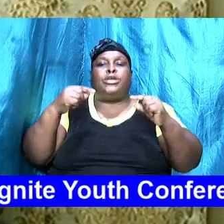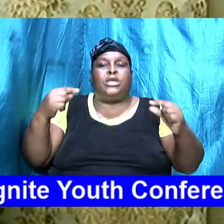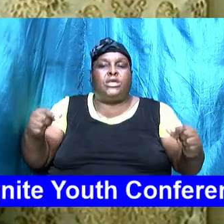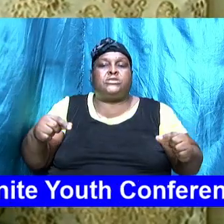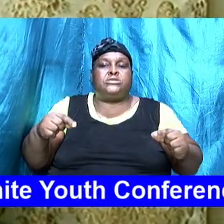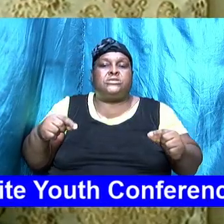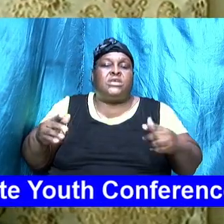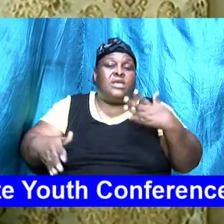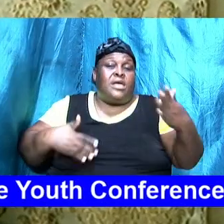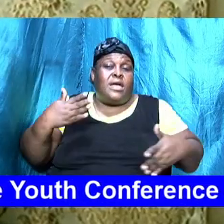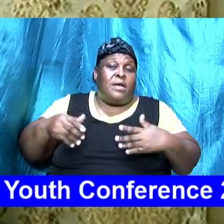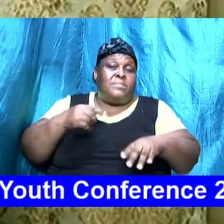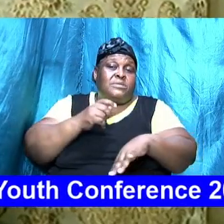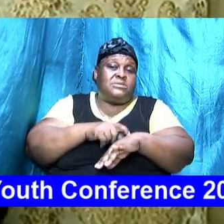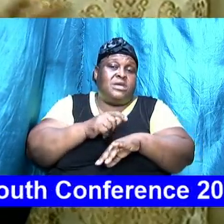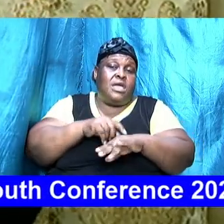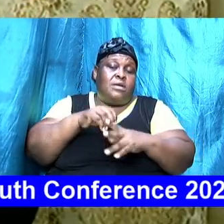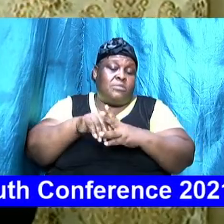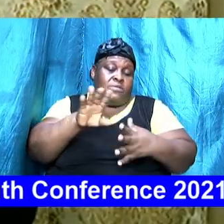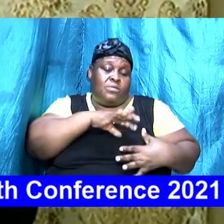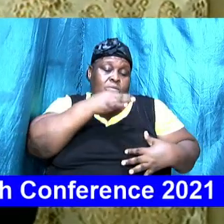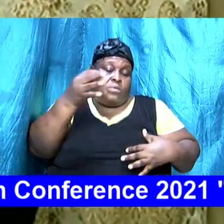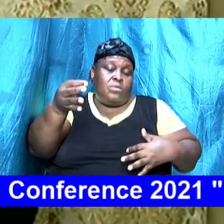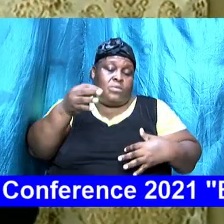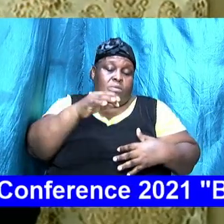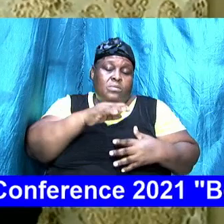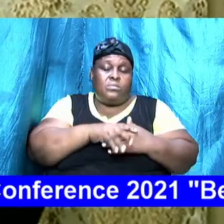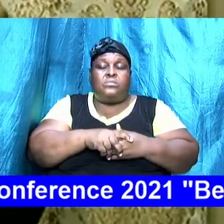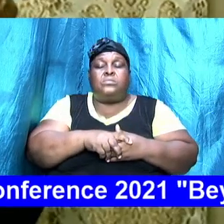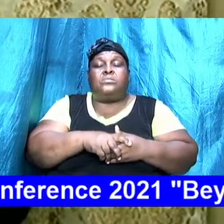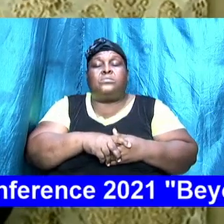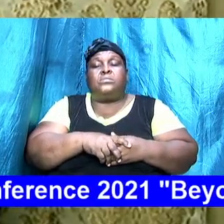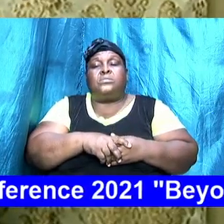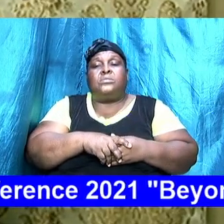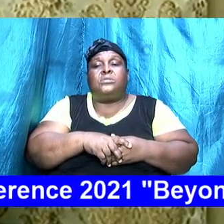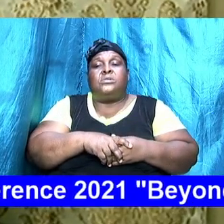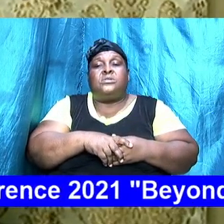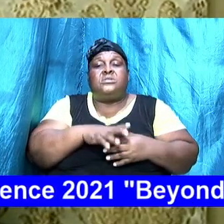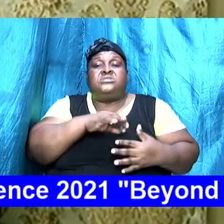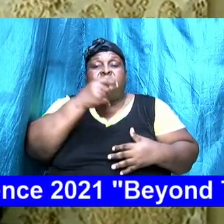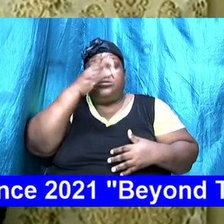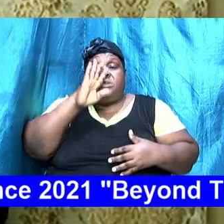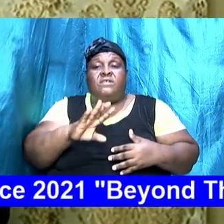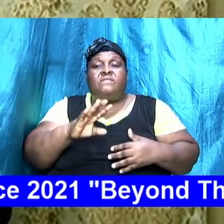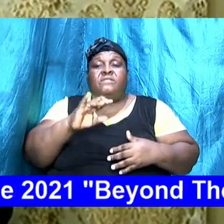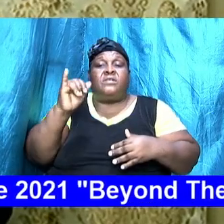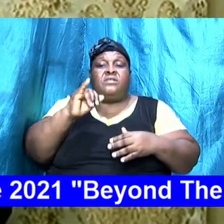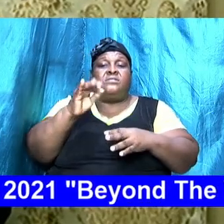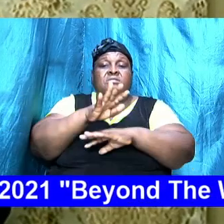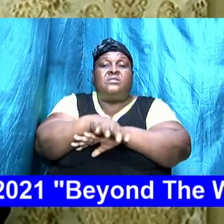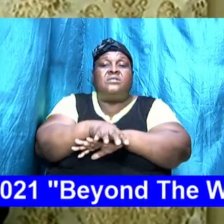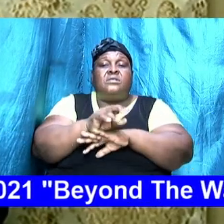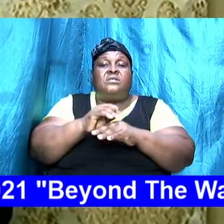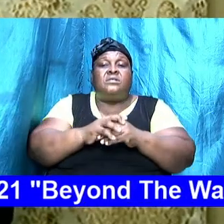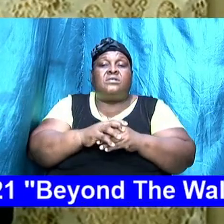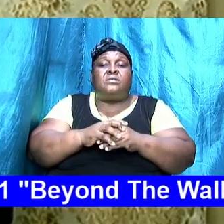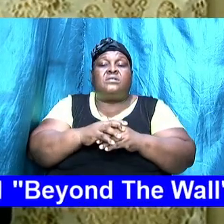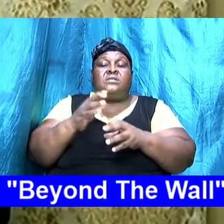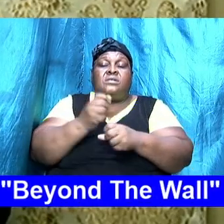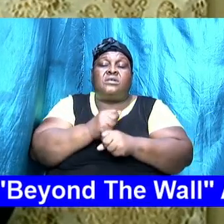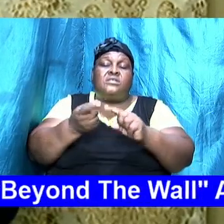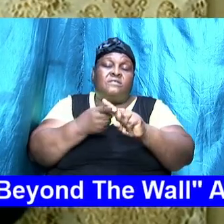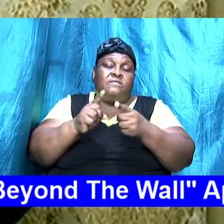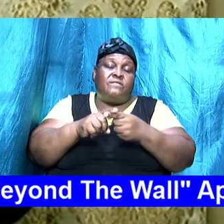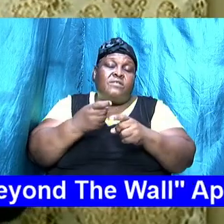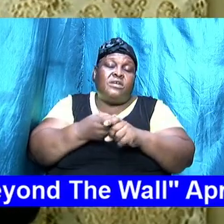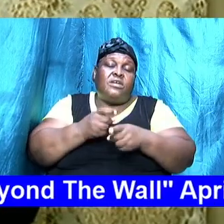Ghost as the Spirit of God ignite our hearts. And we ask you to get your friends at work, yeah, get your friends from